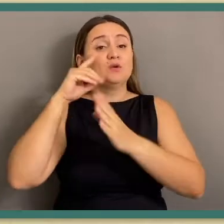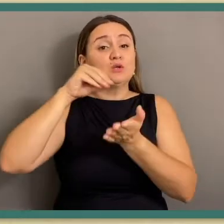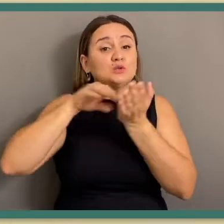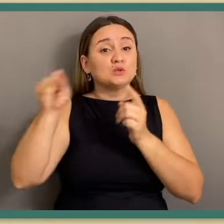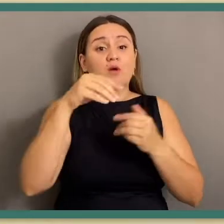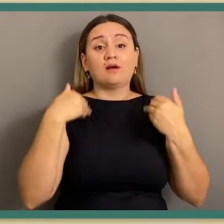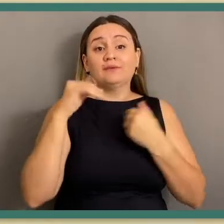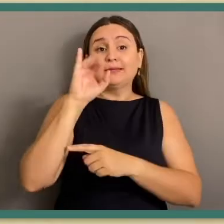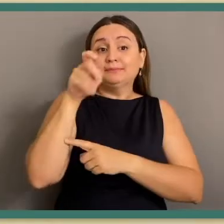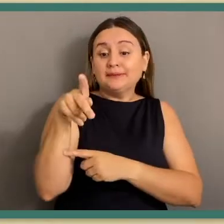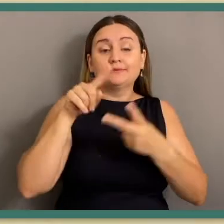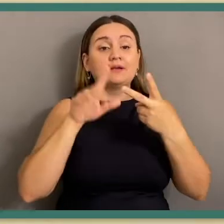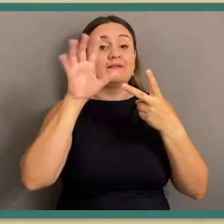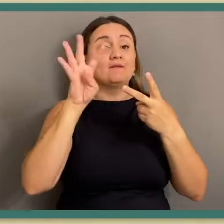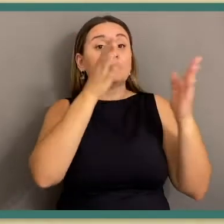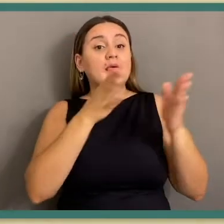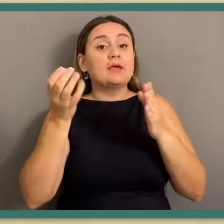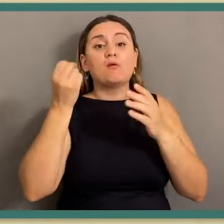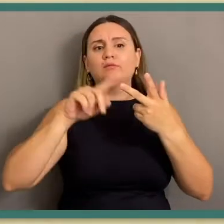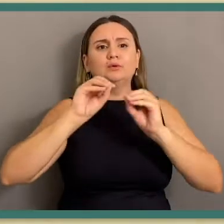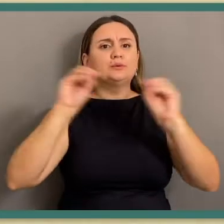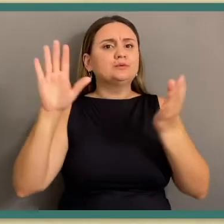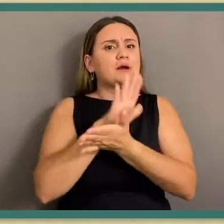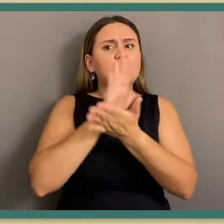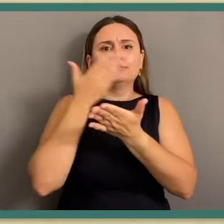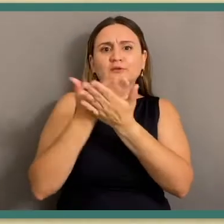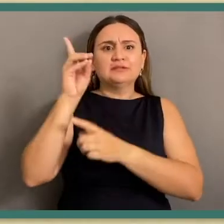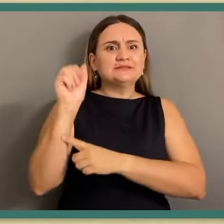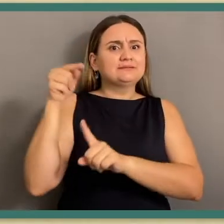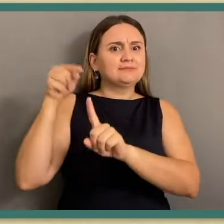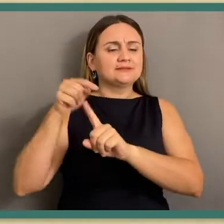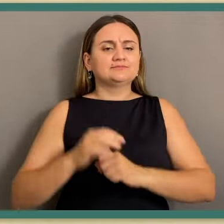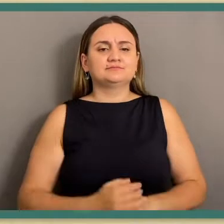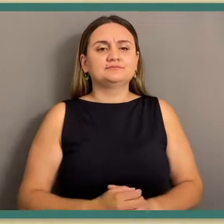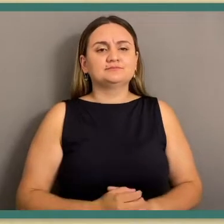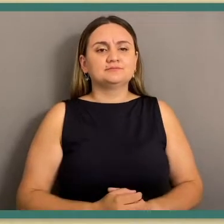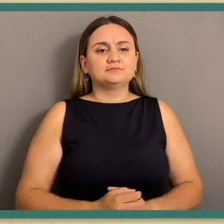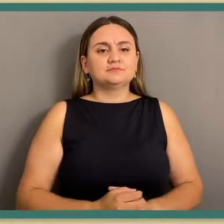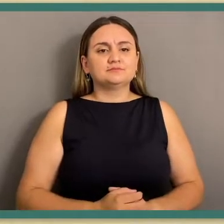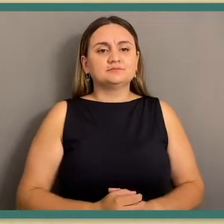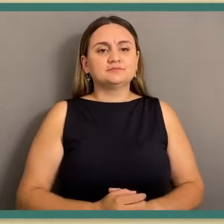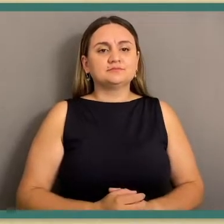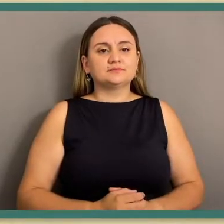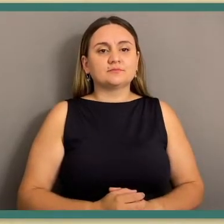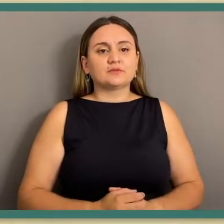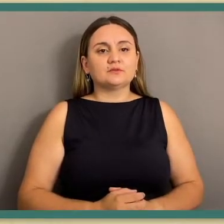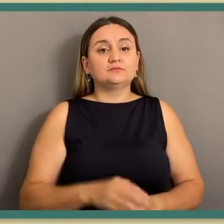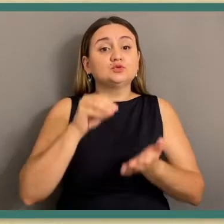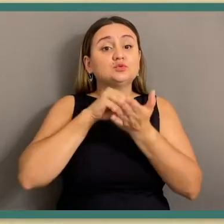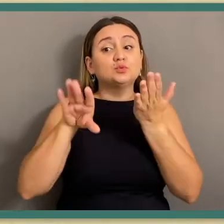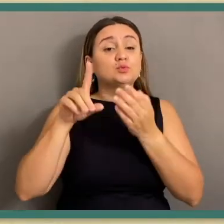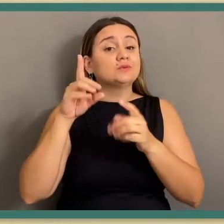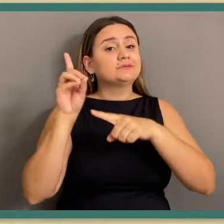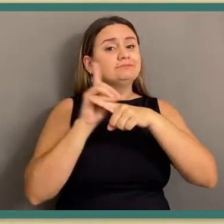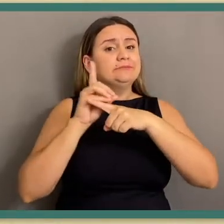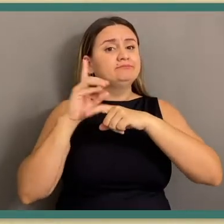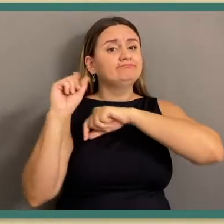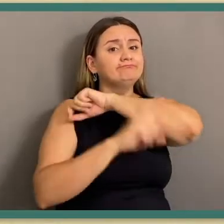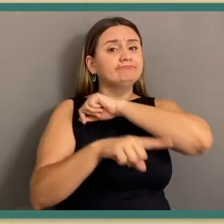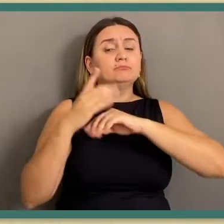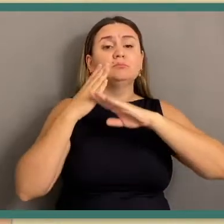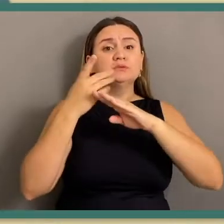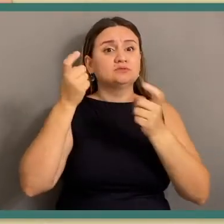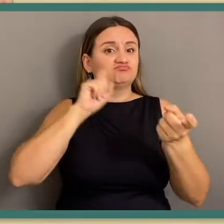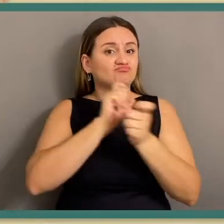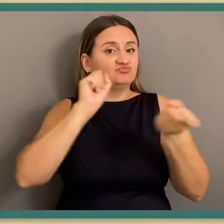Differences in protections for students with IEPs, 504 plans, or no documented disability. School